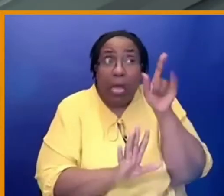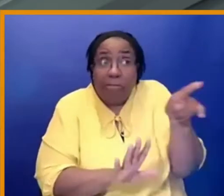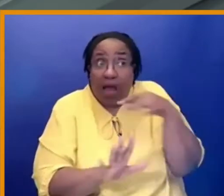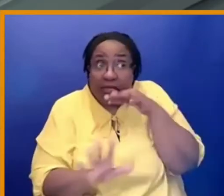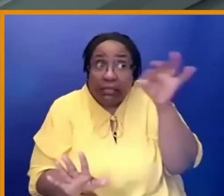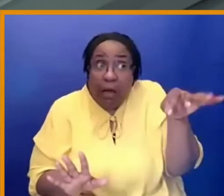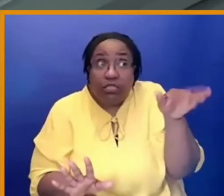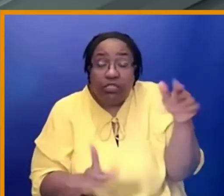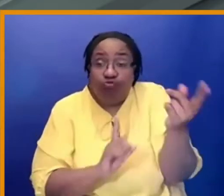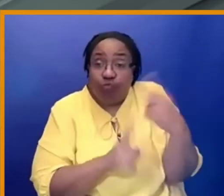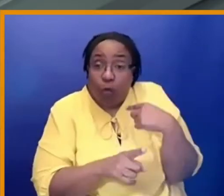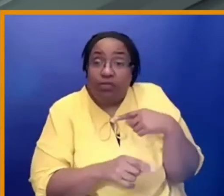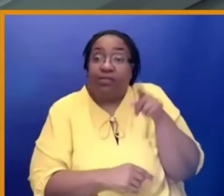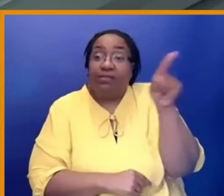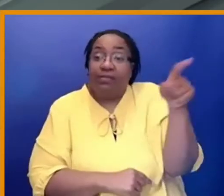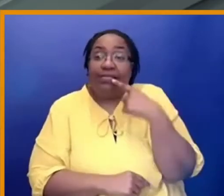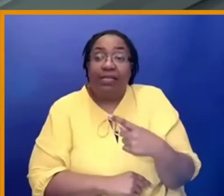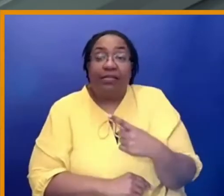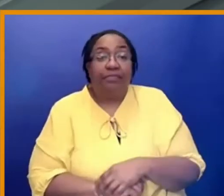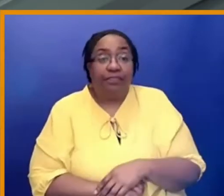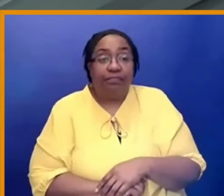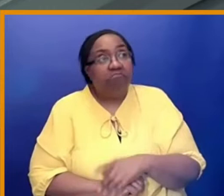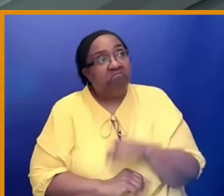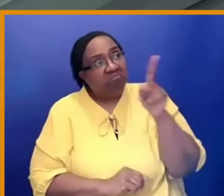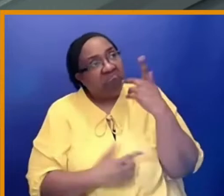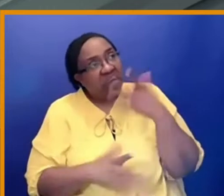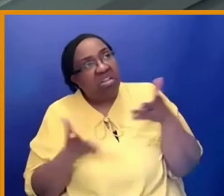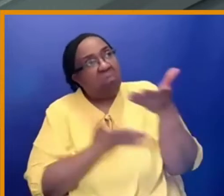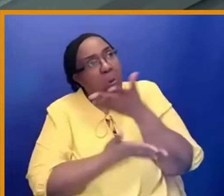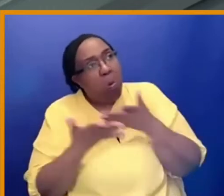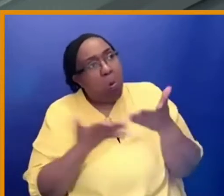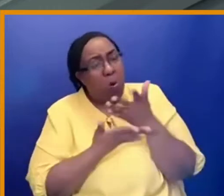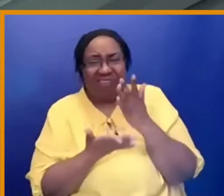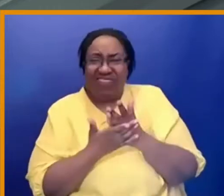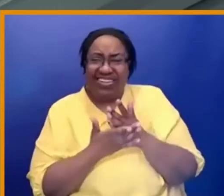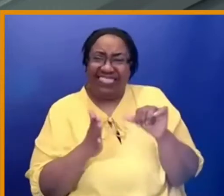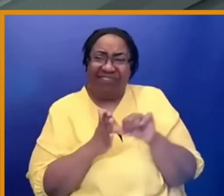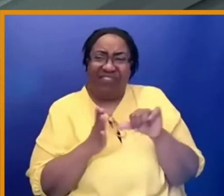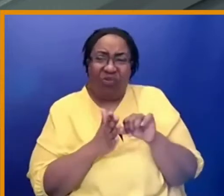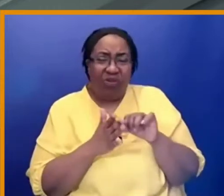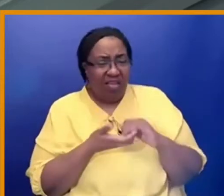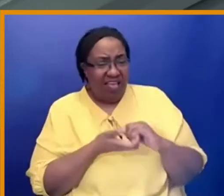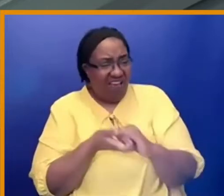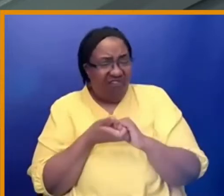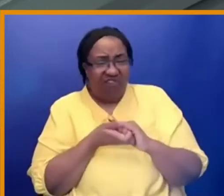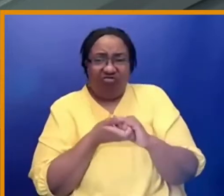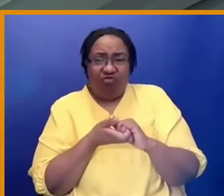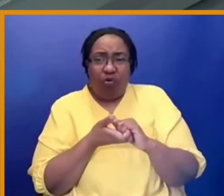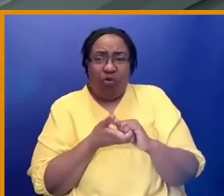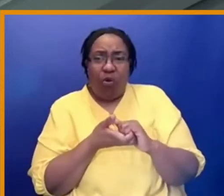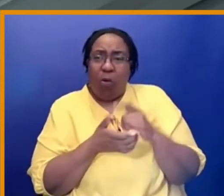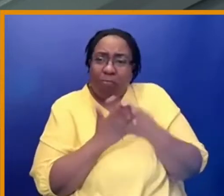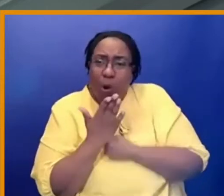try and say that they have been discussing this. It's a bit difficult. Federal Policy Committee works on quite a sort of slow